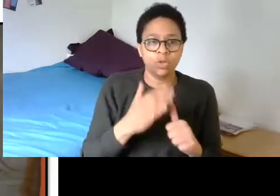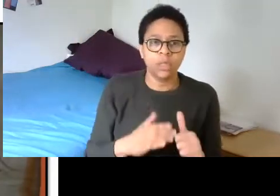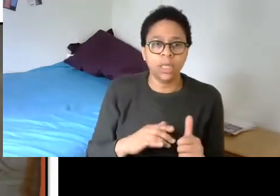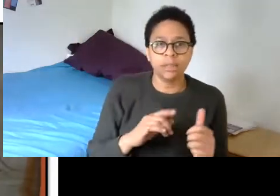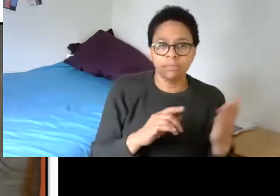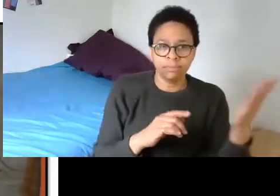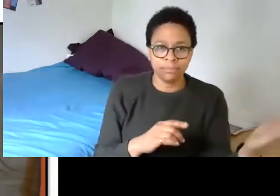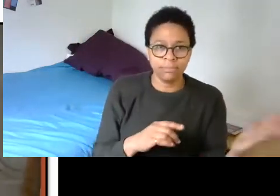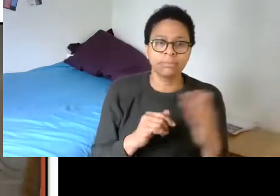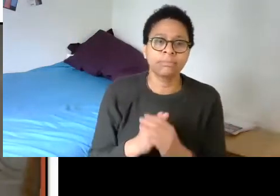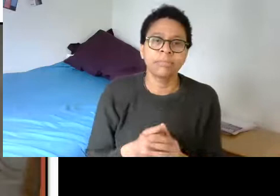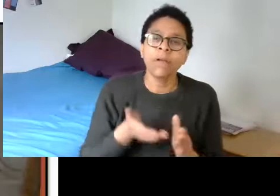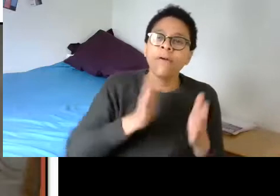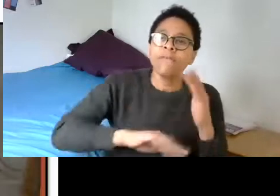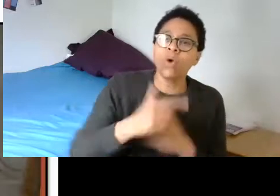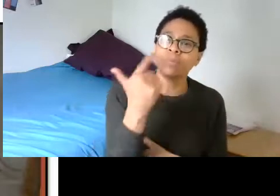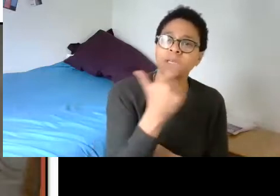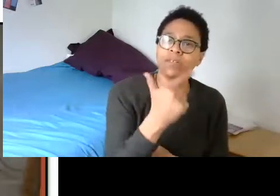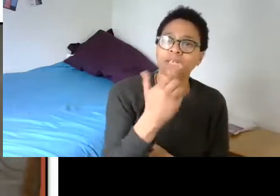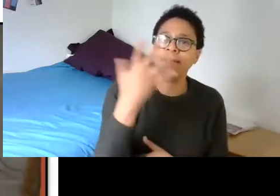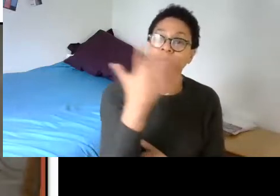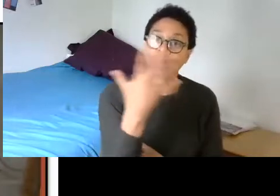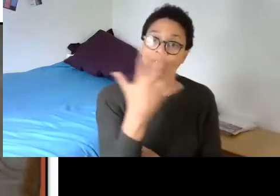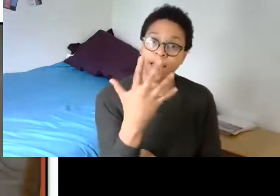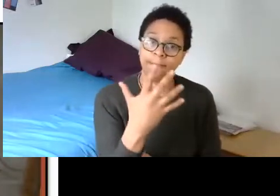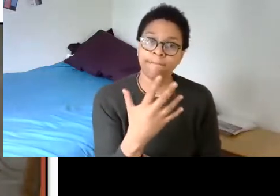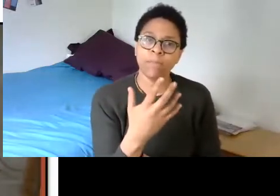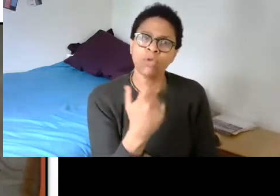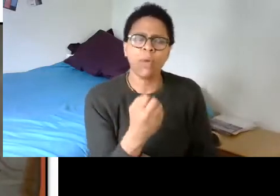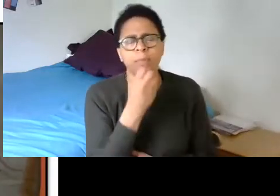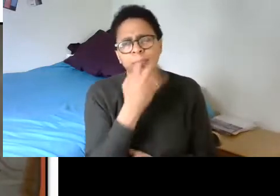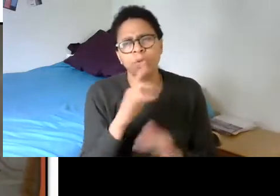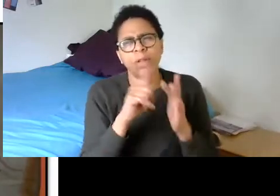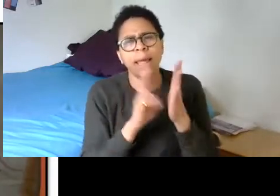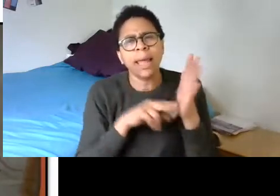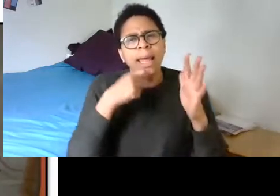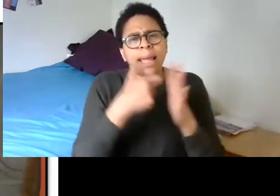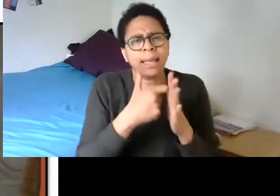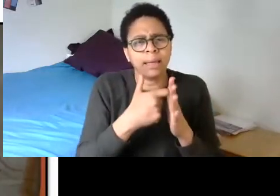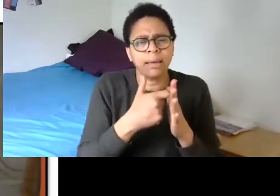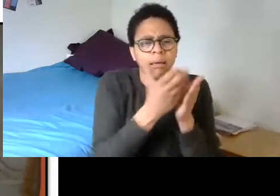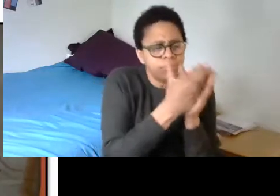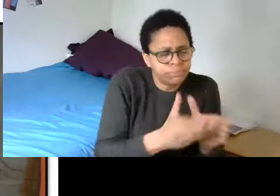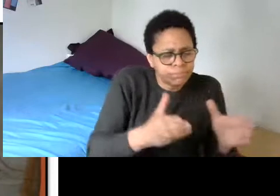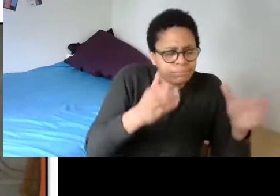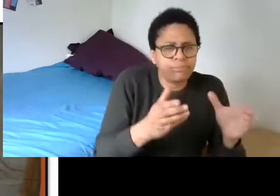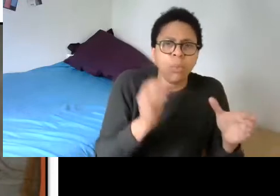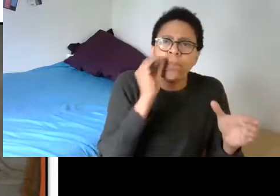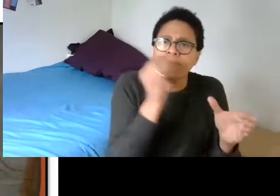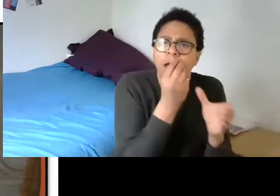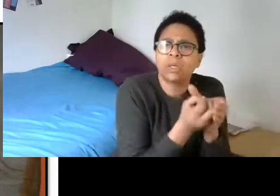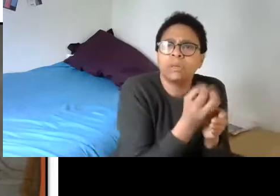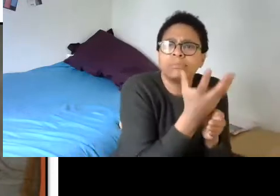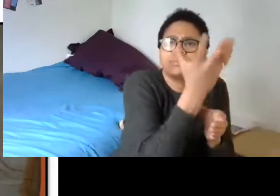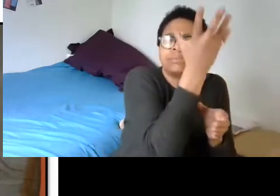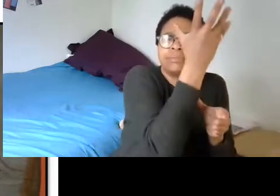Corpo Umano from 1715. We have this lovely ink drawing of an urn filled with flowers, surrounded by insects, and for some